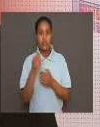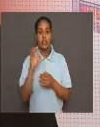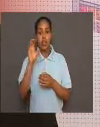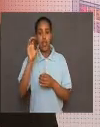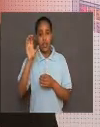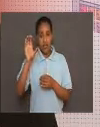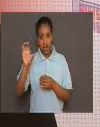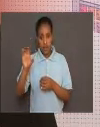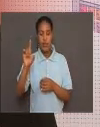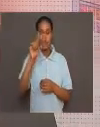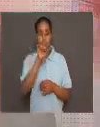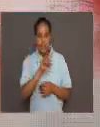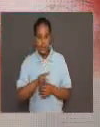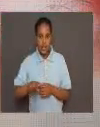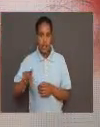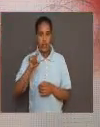carbon cycle.